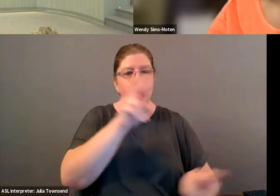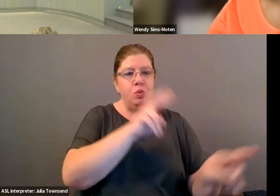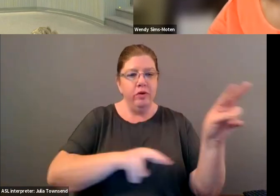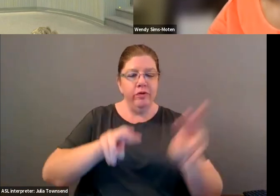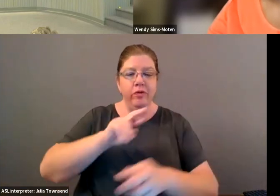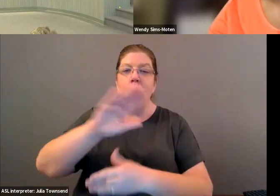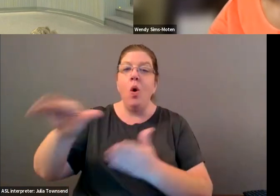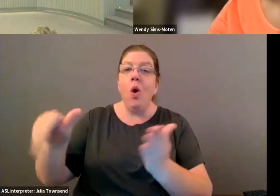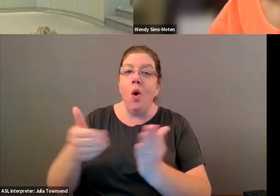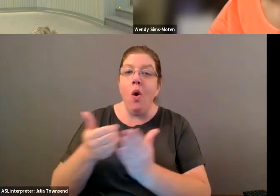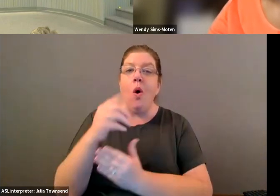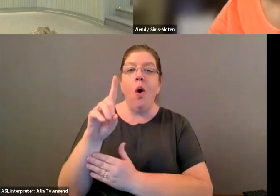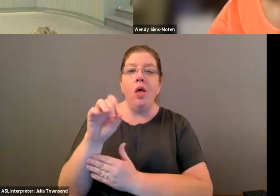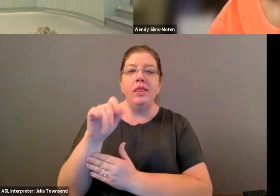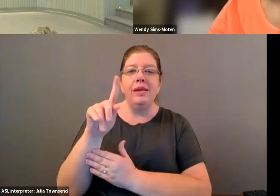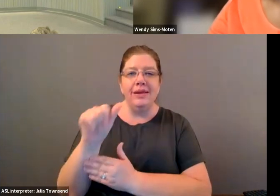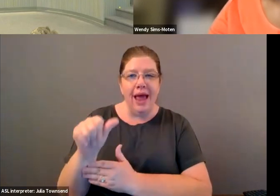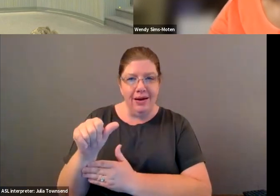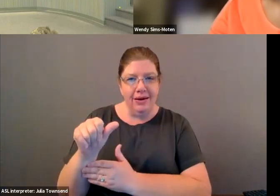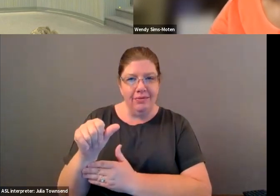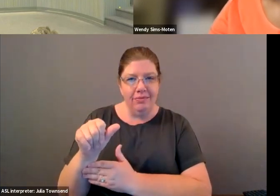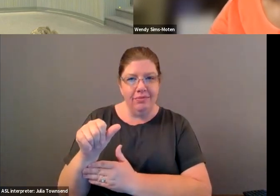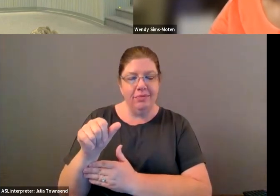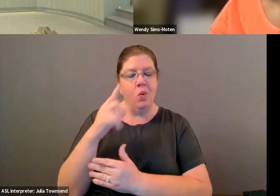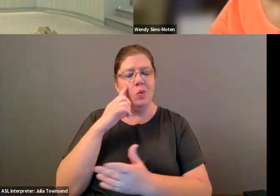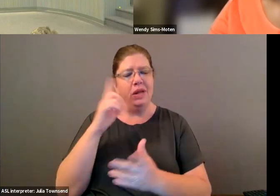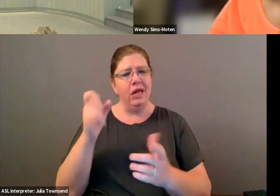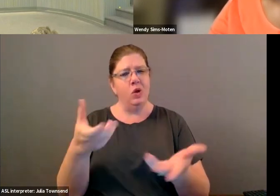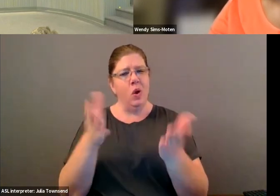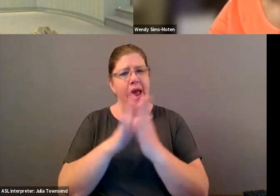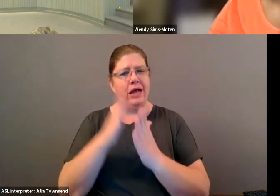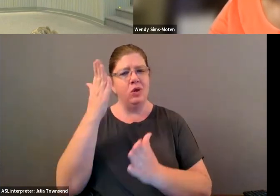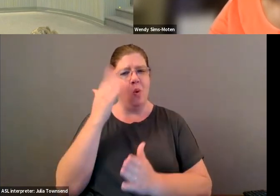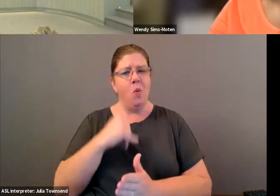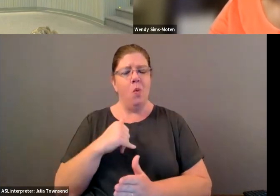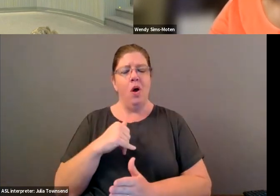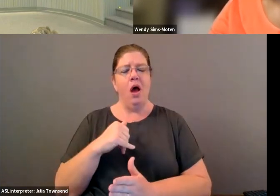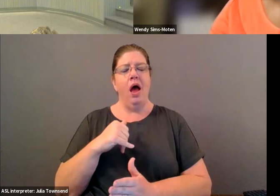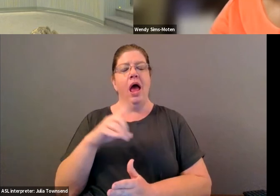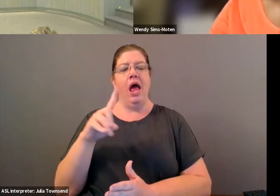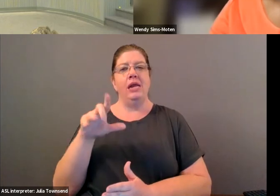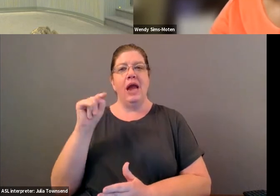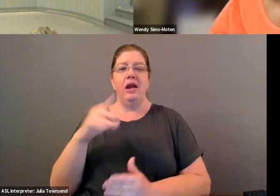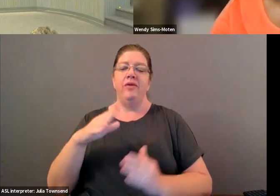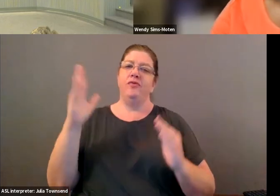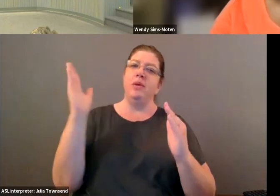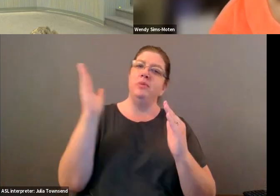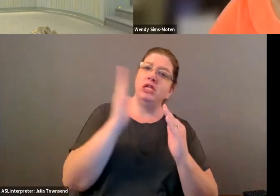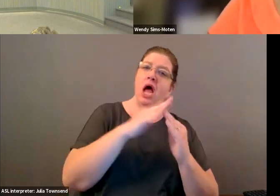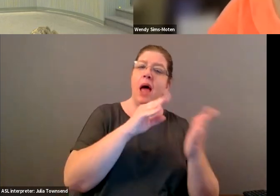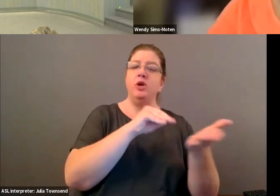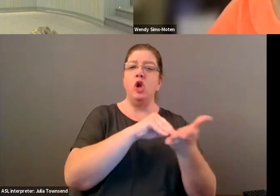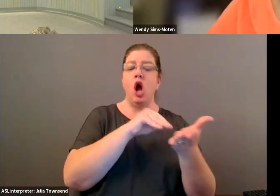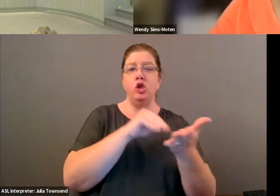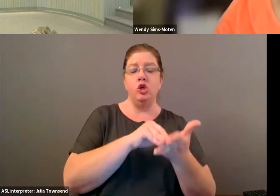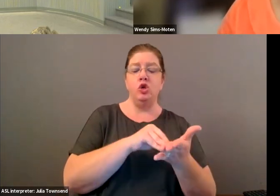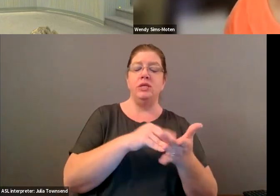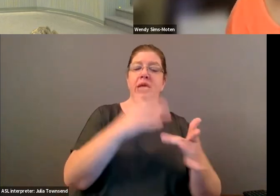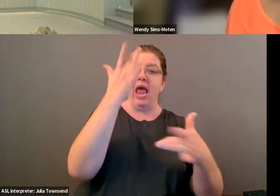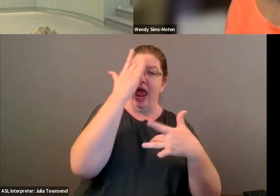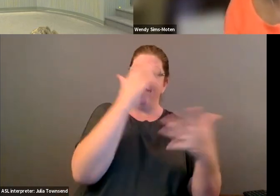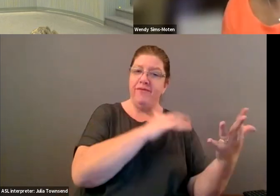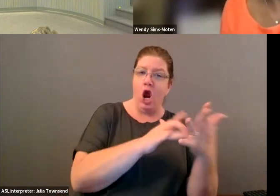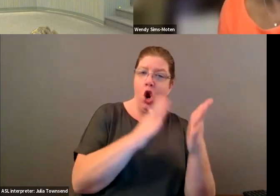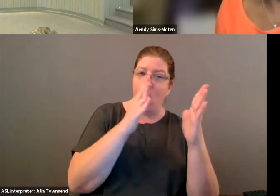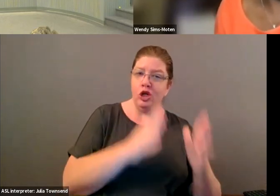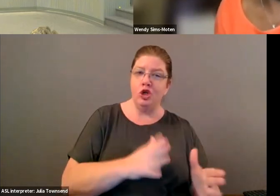data as it comes in. We need to ask why data from top flight doctors and virologists is being suppressed on